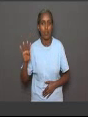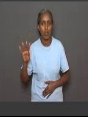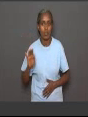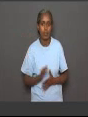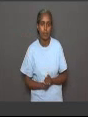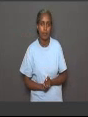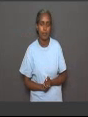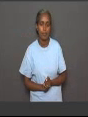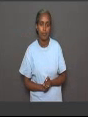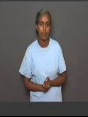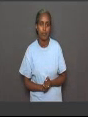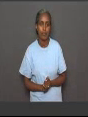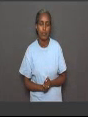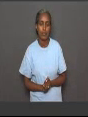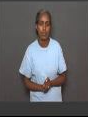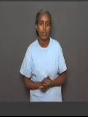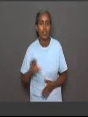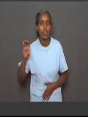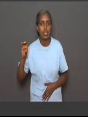or 5/4.